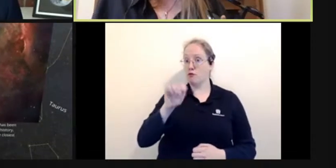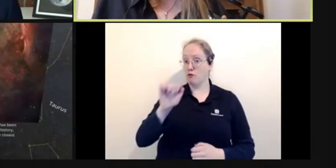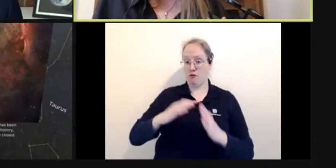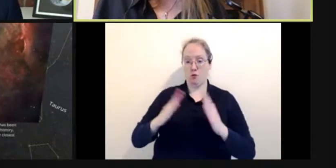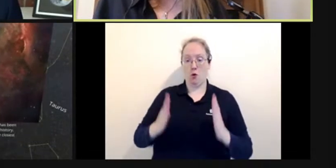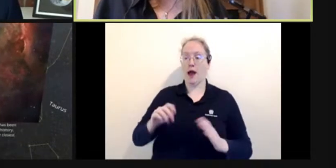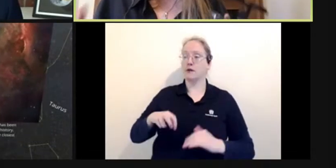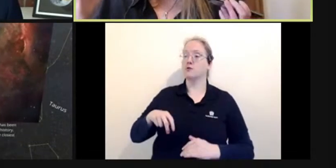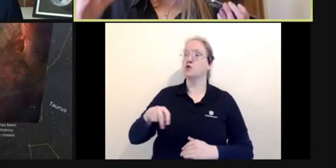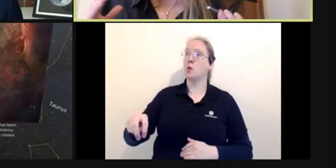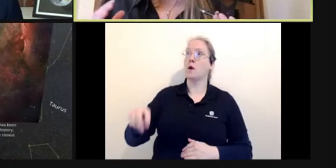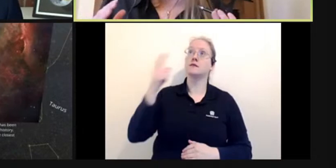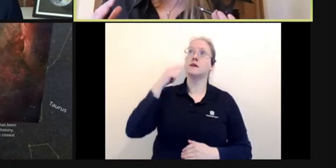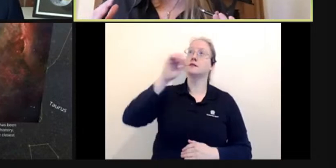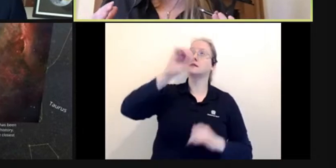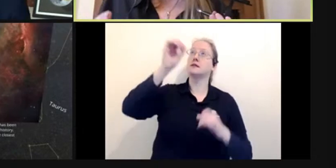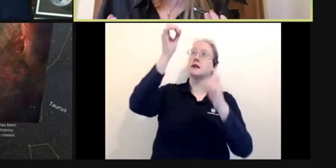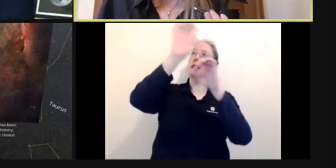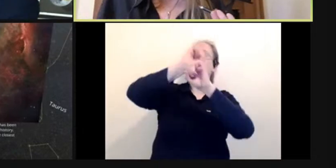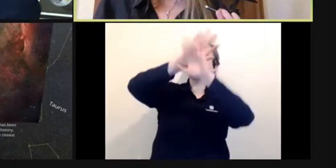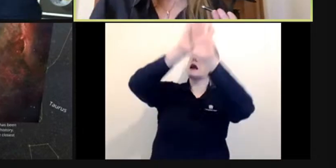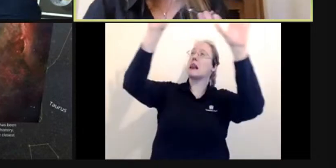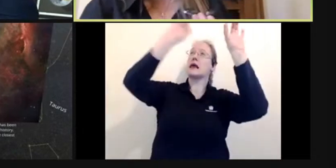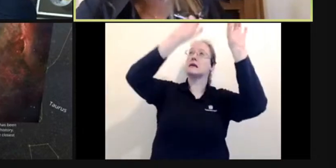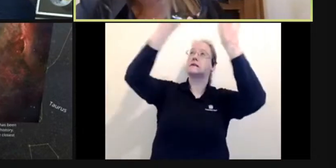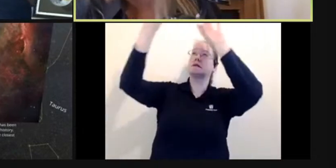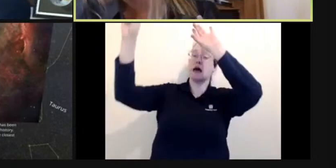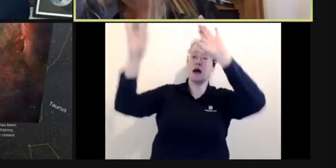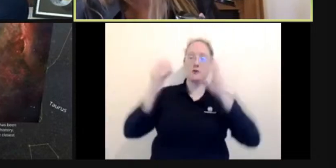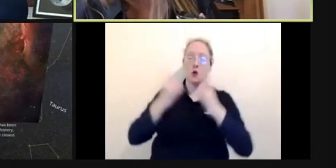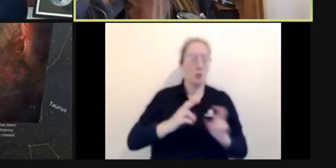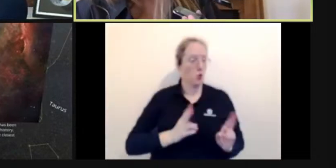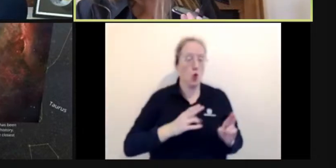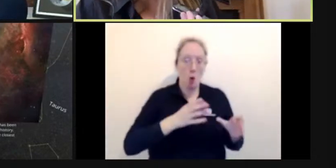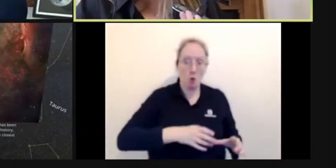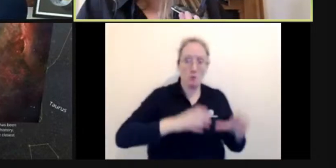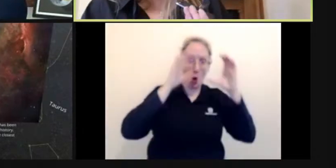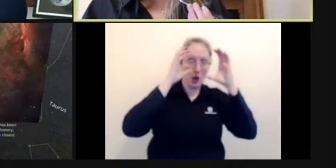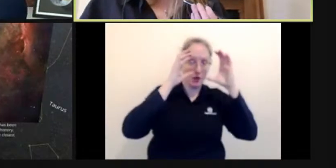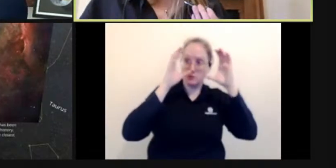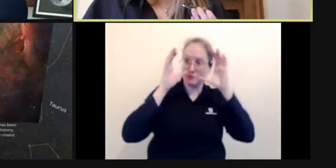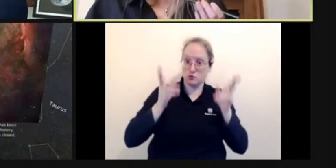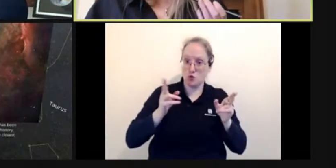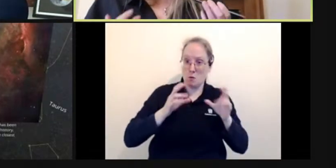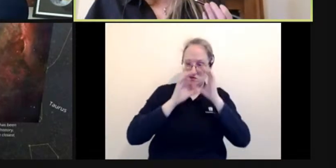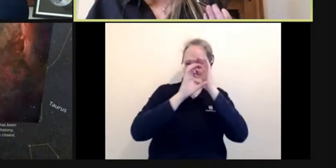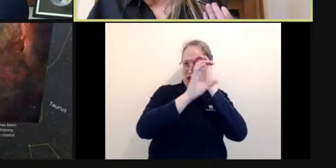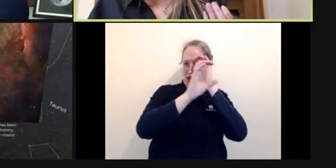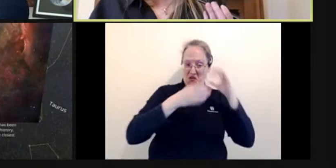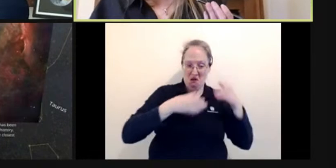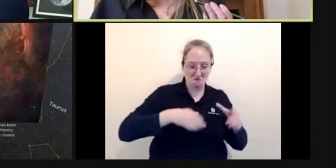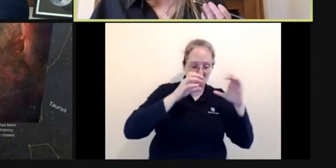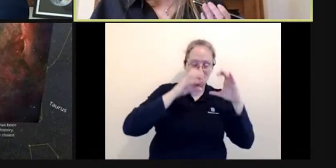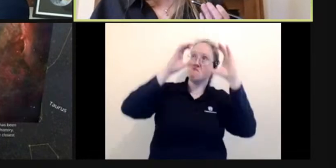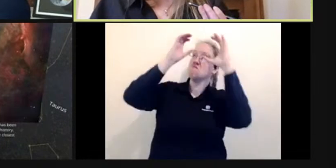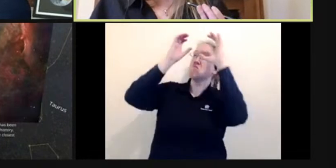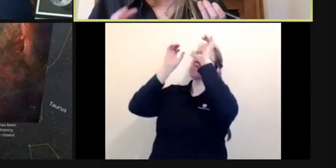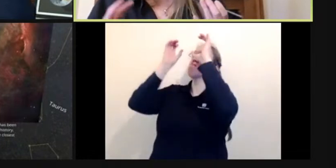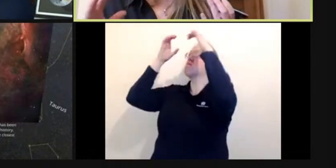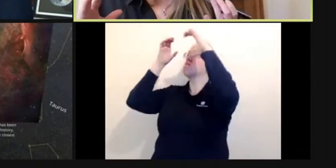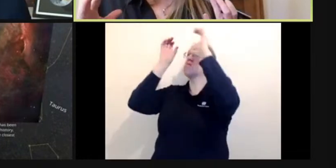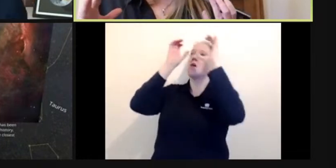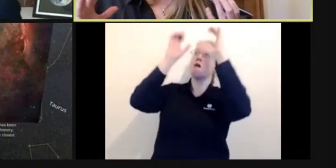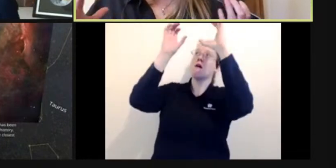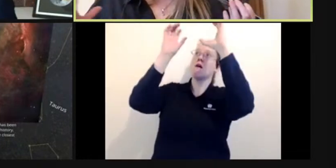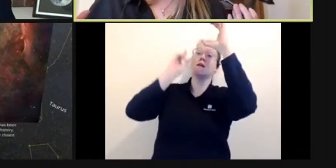Orion and you can see this with your binoculars. So you can see this with a telescope. And so you can go out and you can see this.